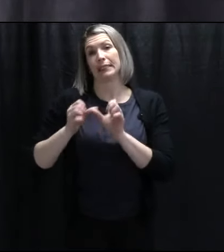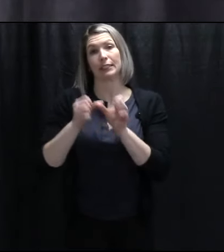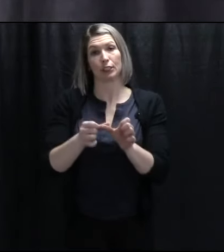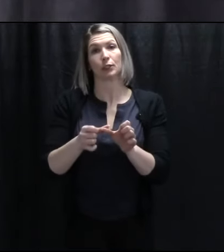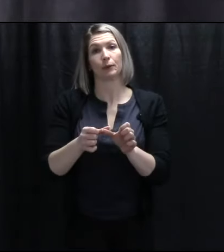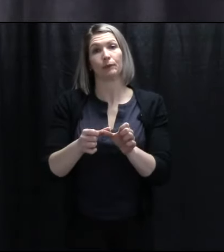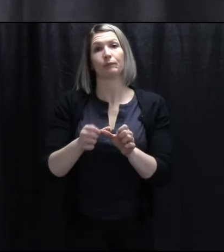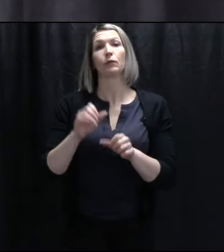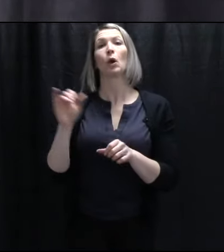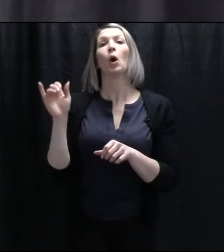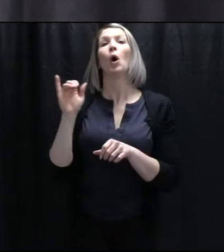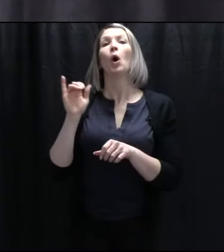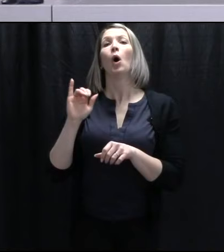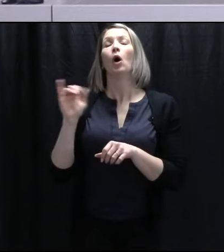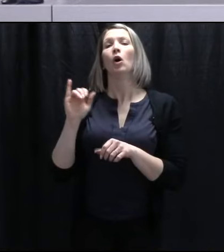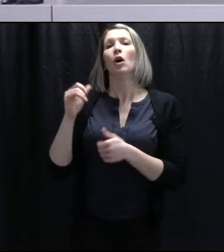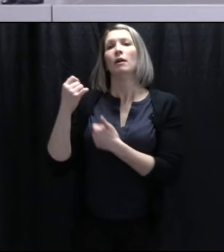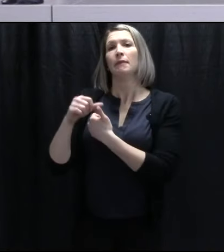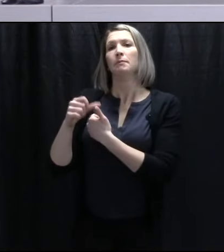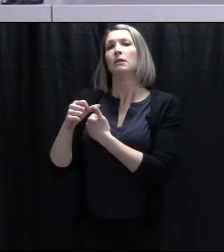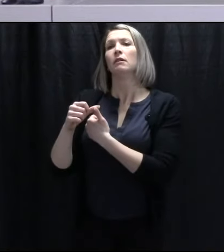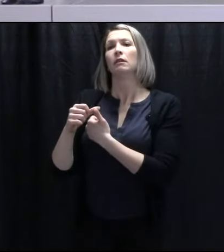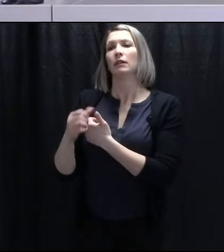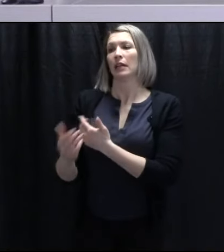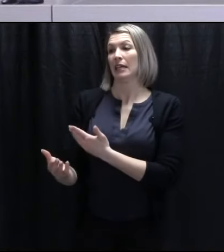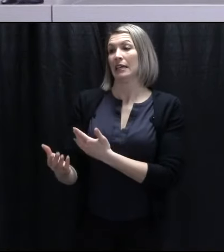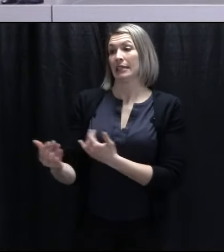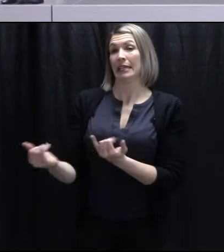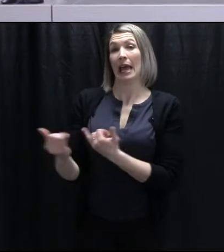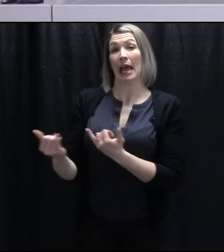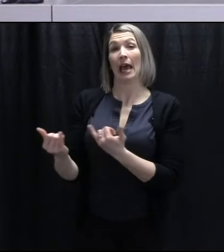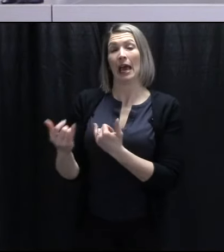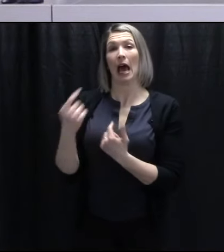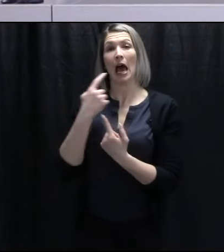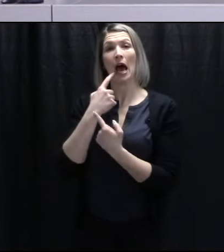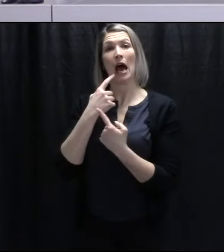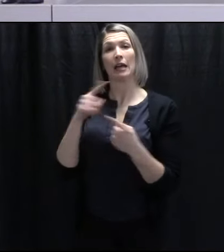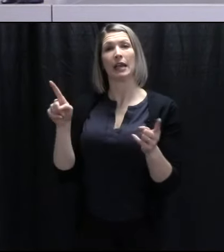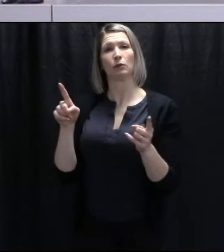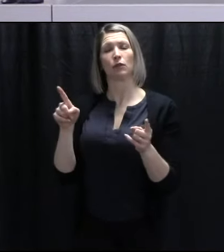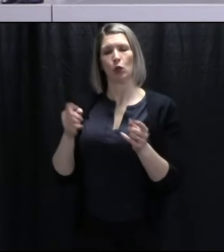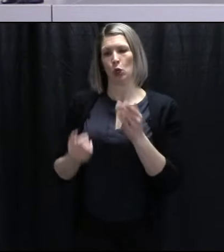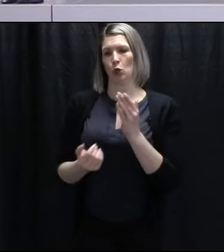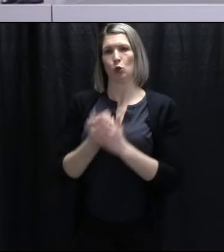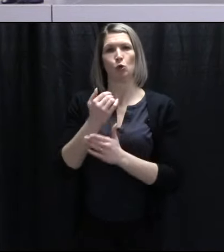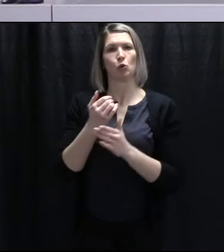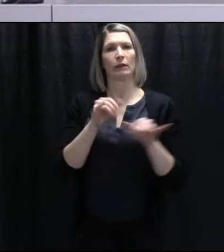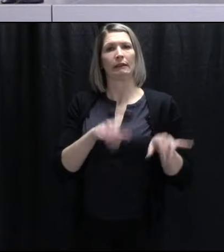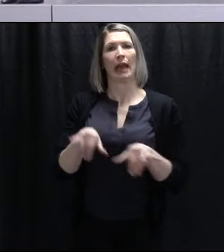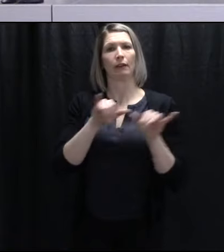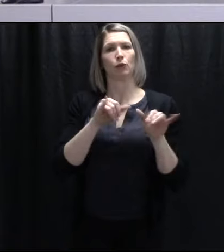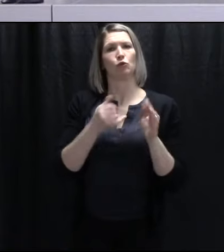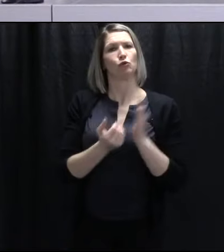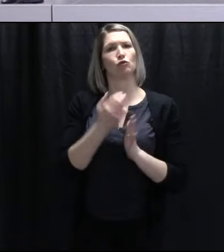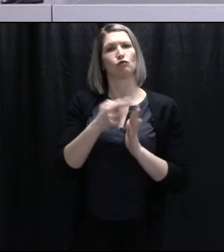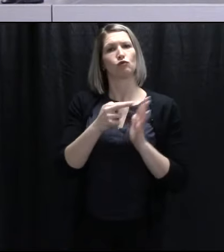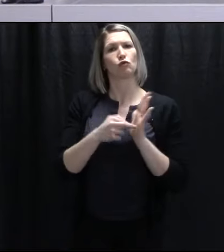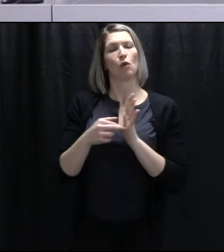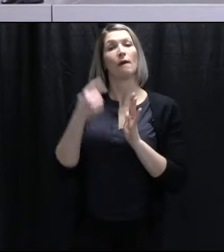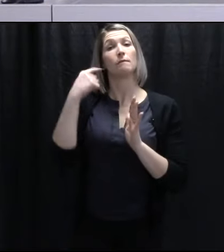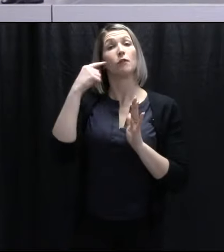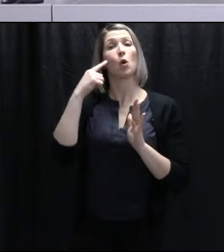I think it's a reminder too that just earlier today we announced changes in the provincial ferry system, which is public transit for many people